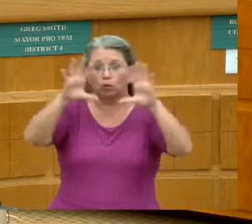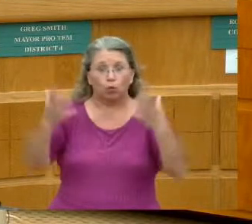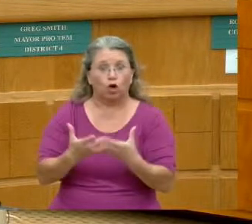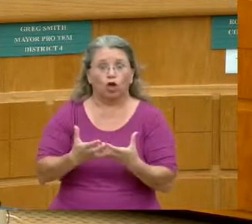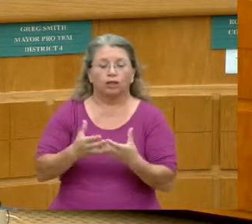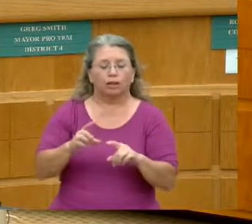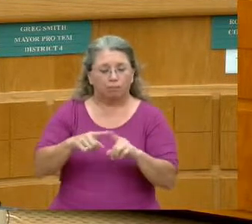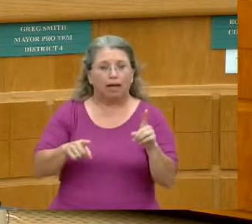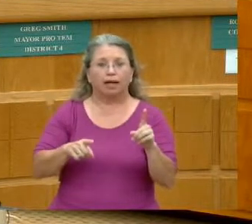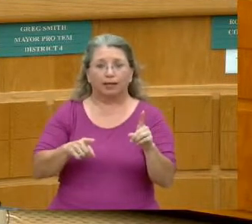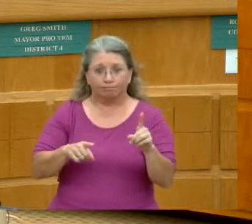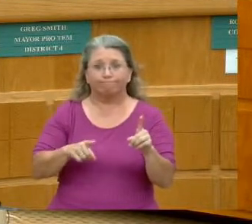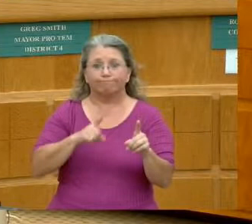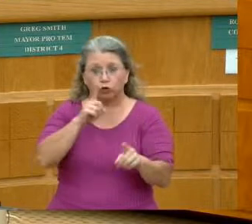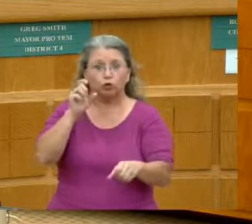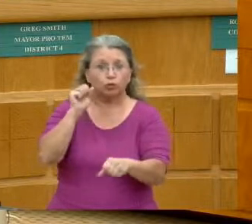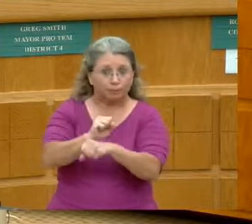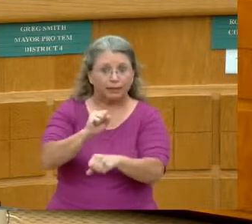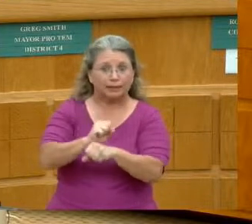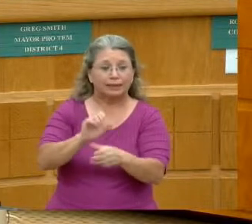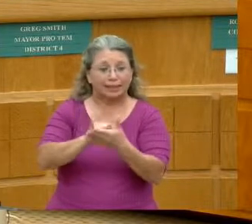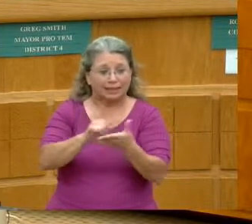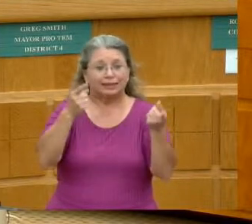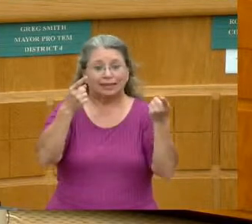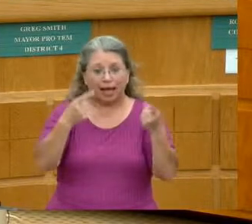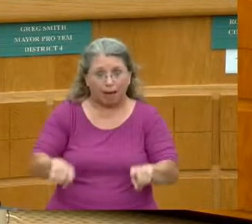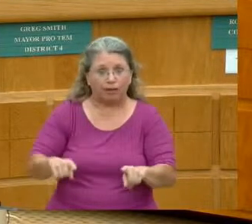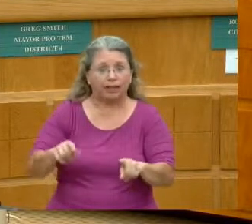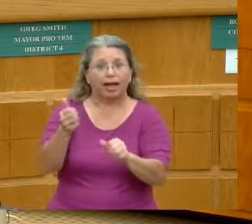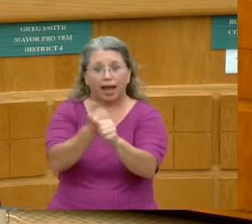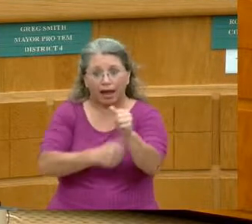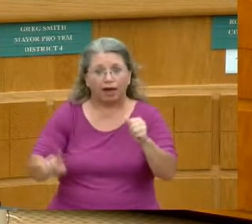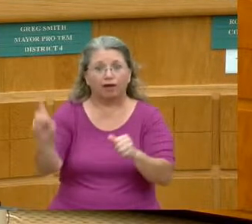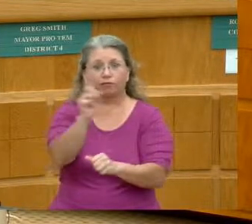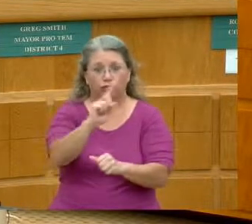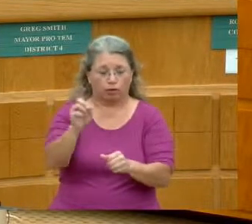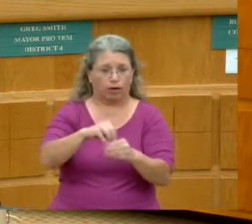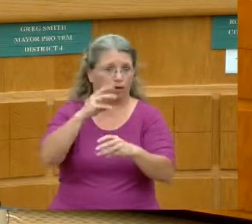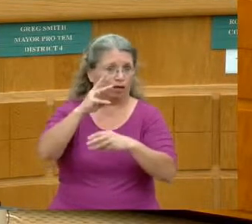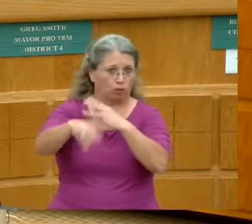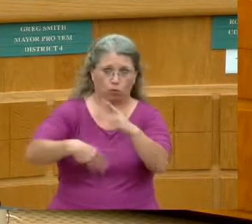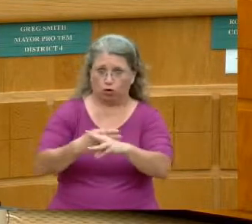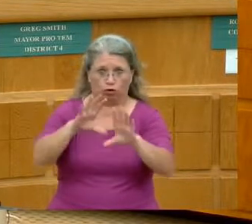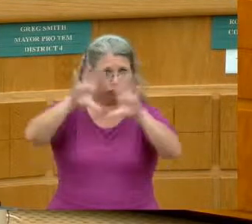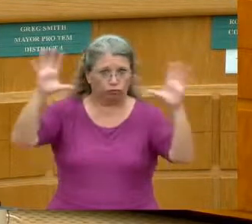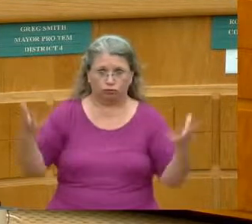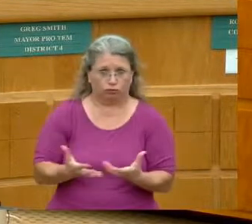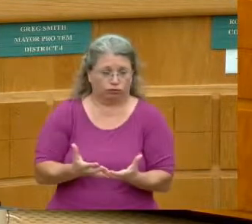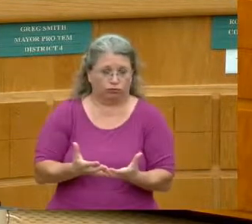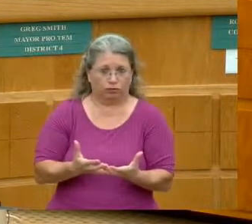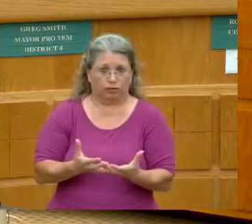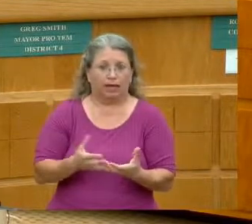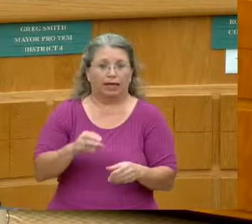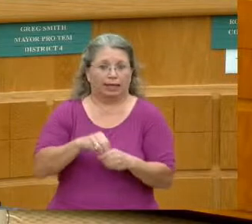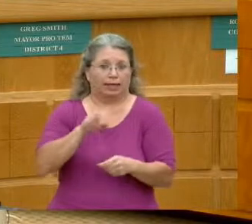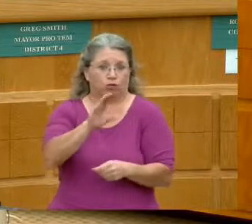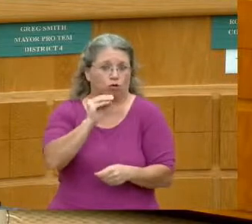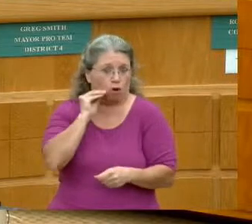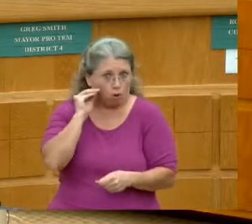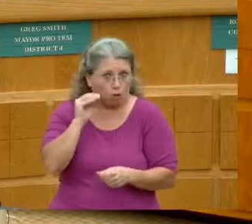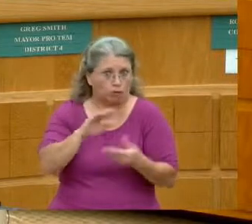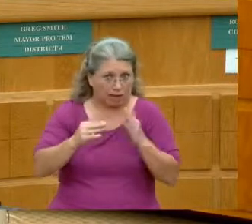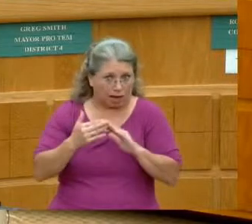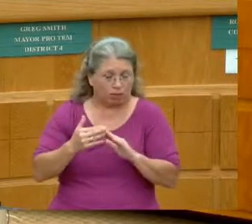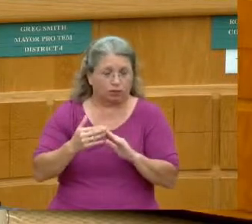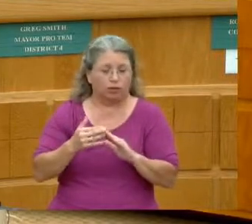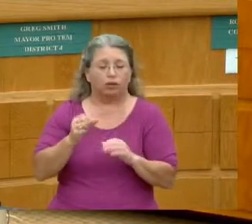everywhere in the world. It's happening here in our hometown. And we want to make sure that you're doing your part as well as we're doing our part. So from the public health